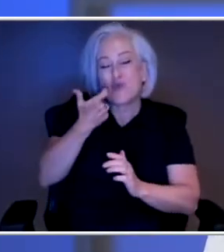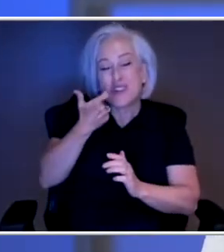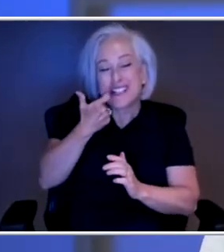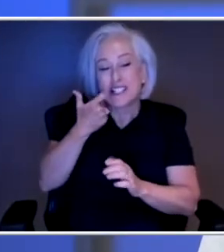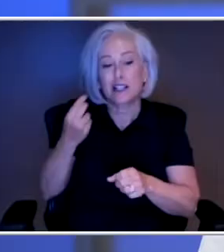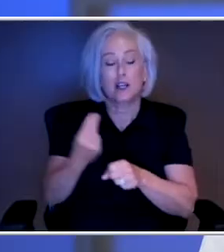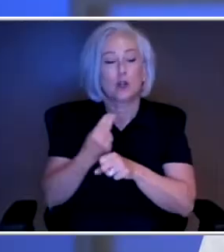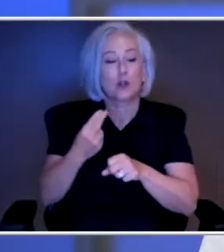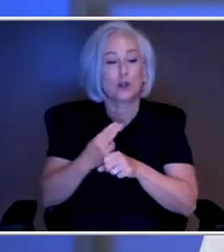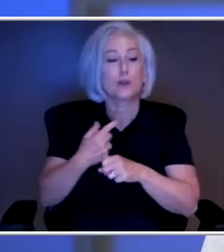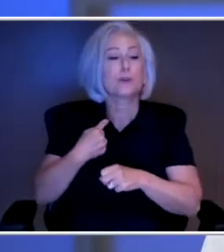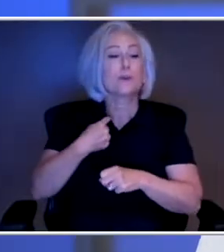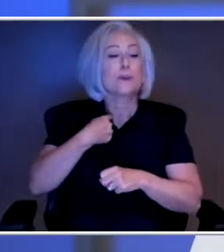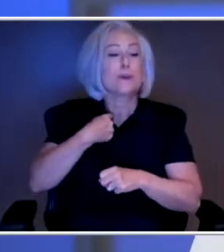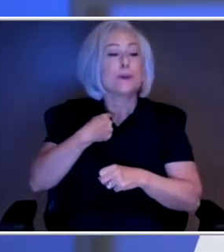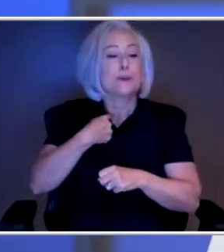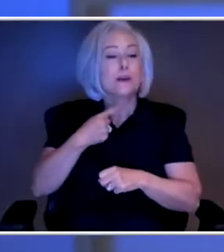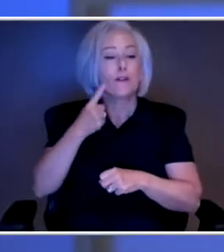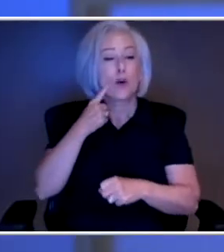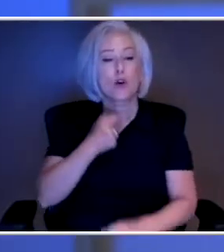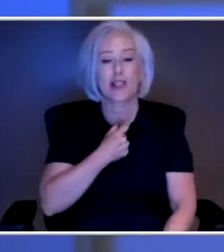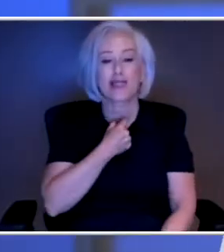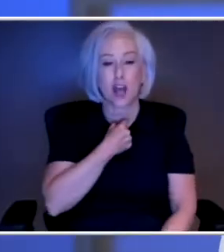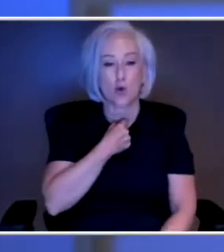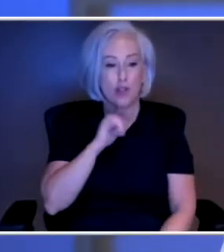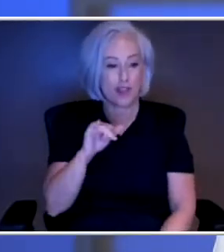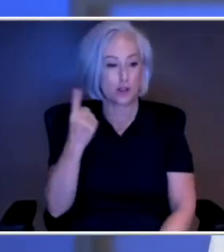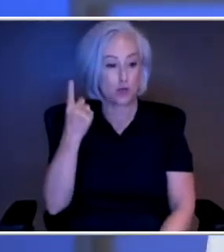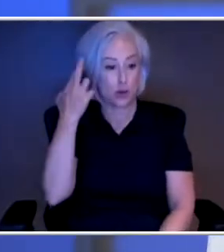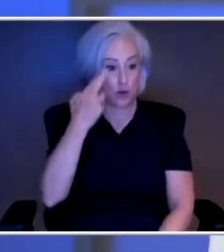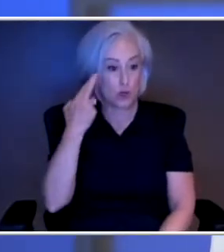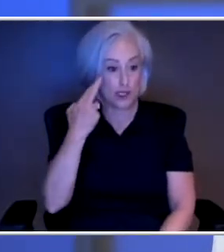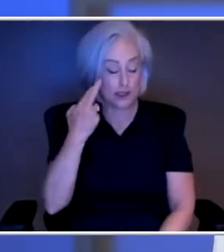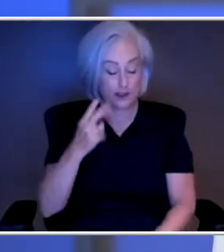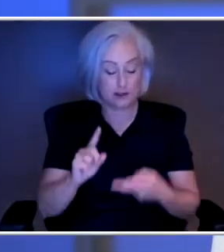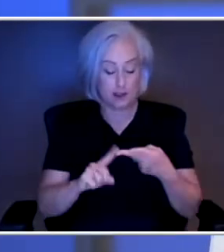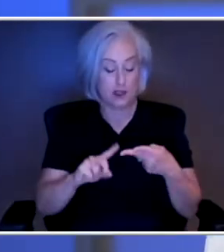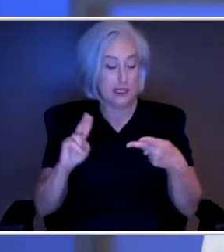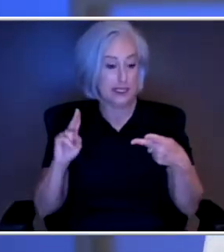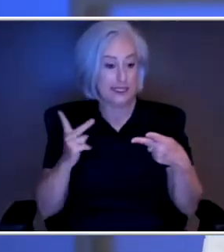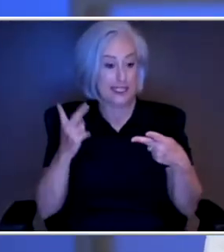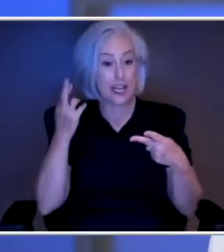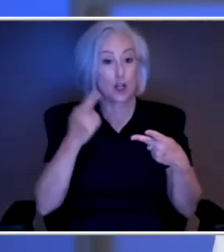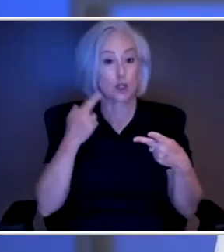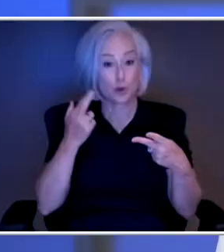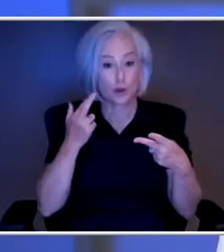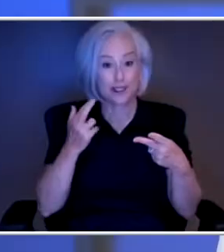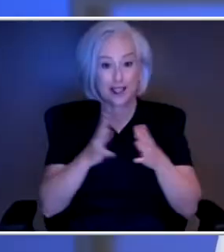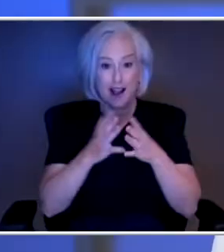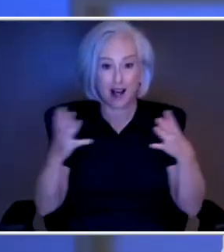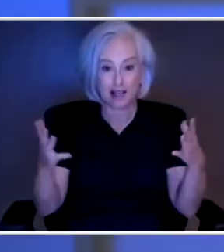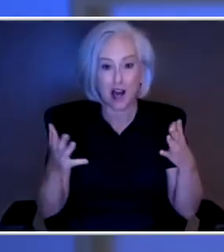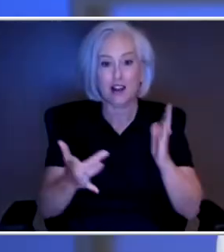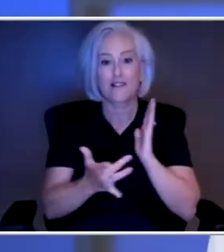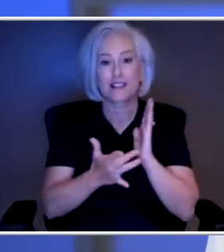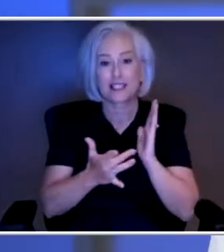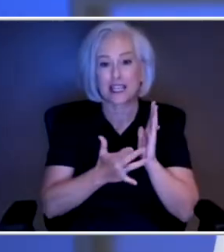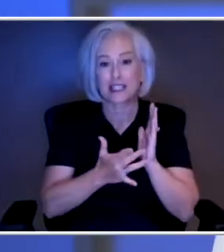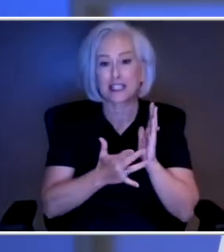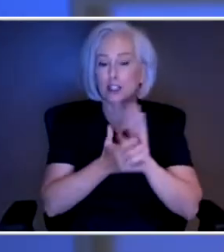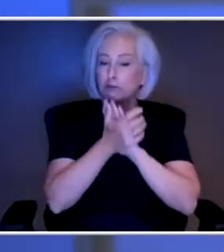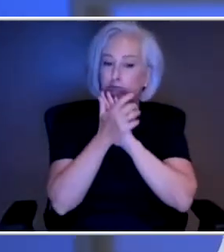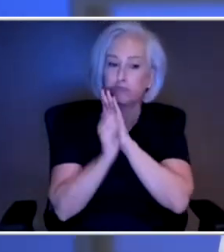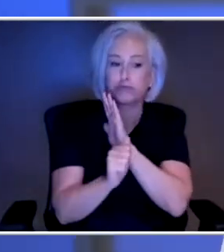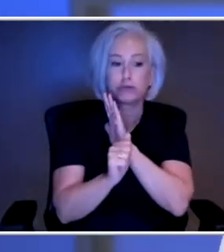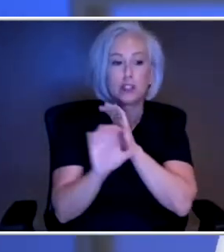very small area of the thyroid gland. That's one. The other one is that it takes a lot of technical expertise to pull this off. It looks simple on a video